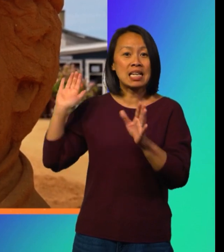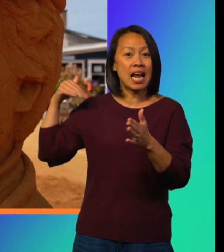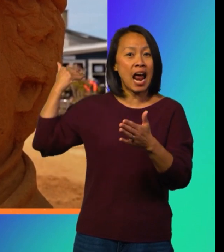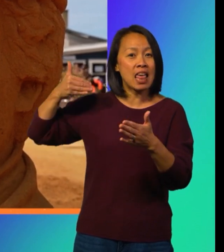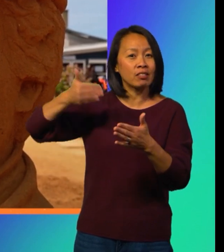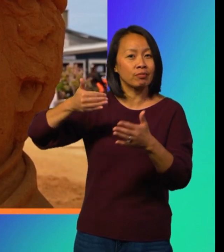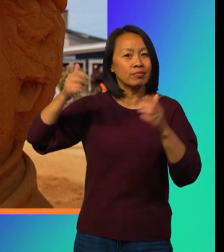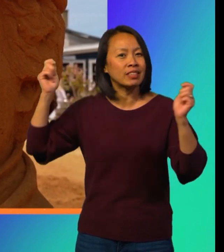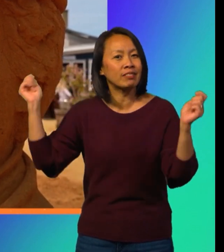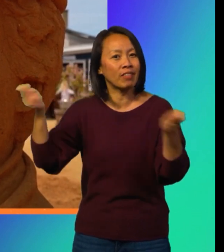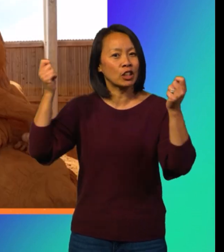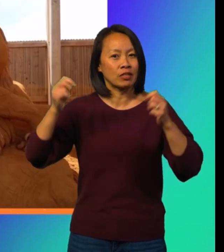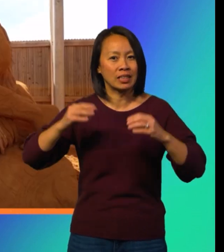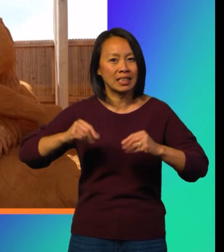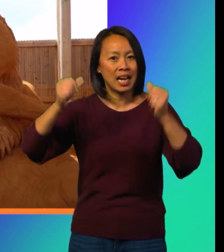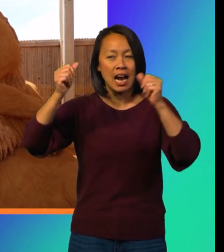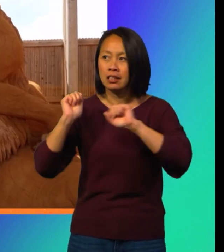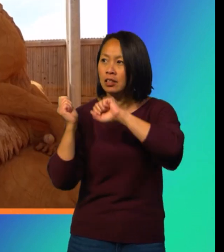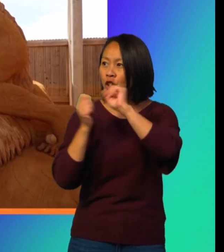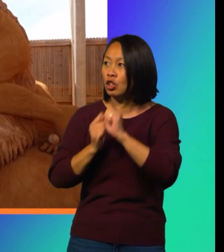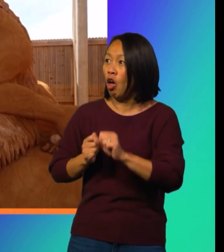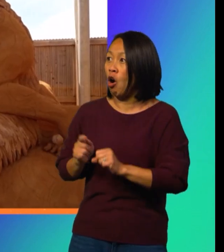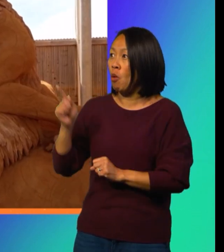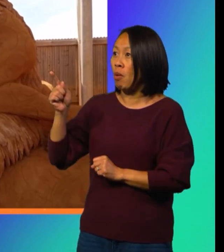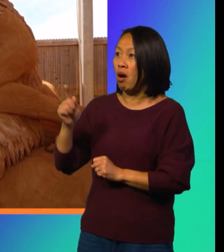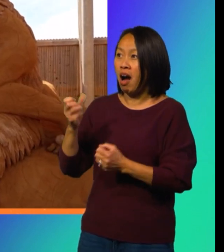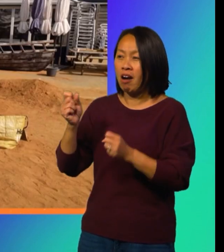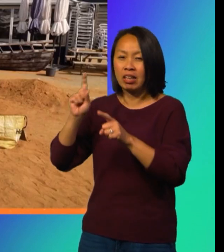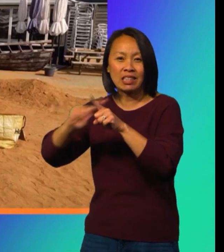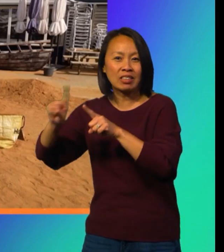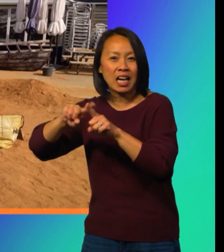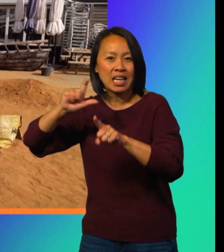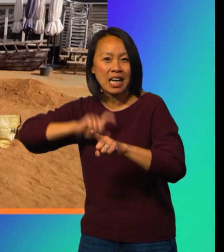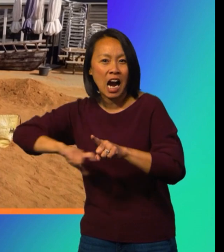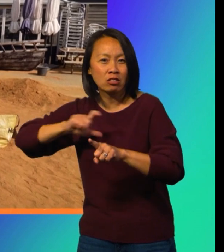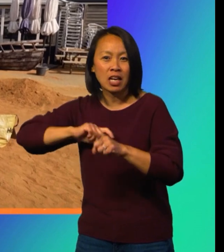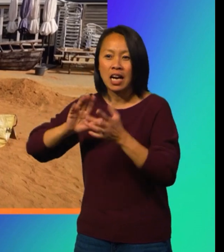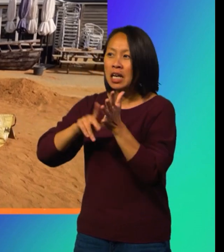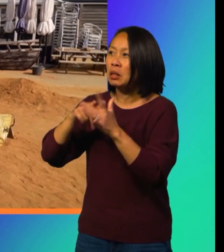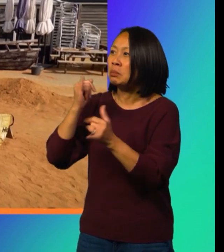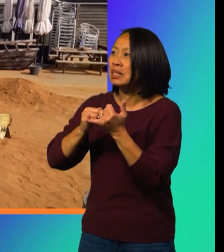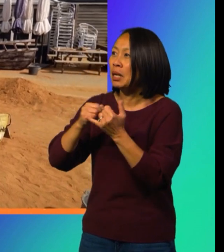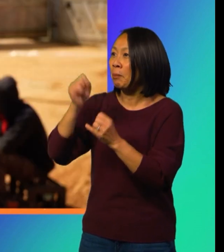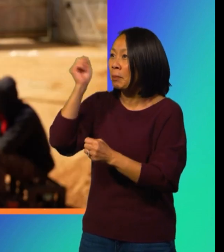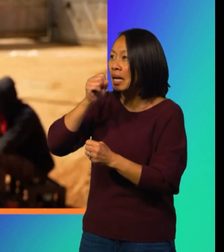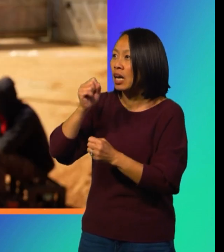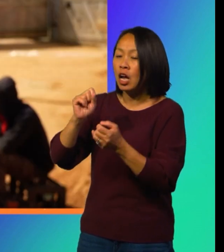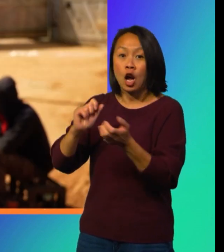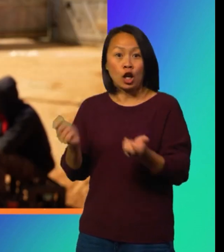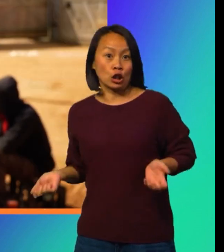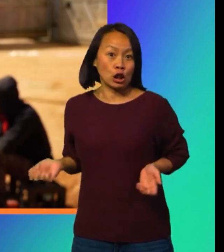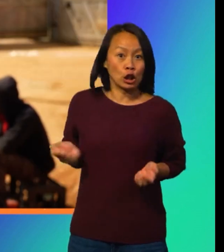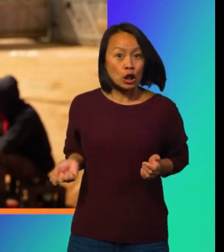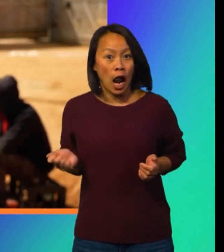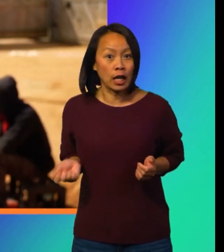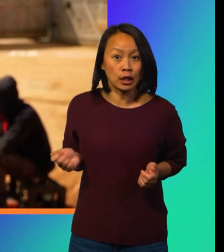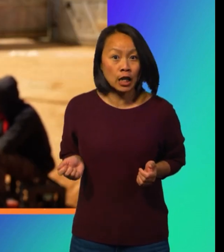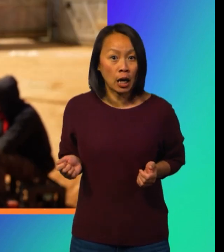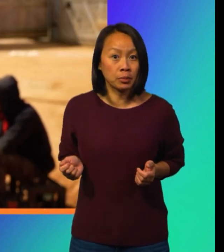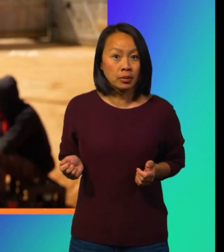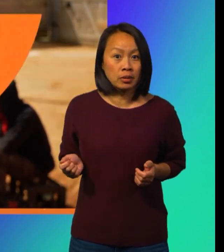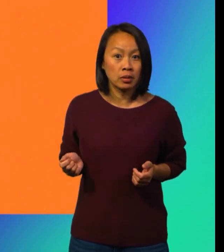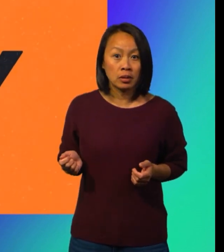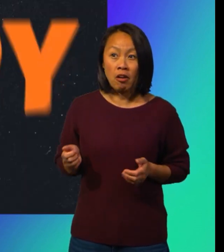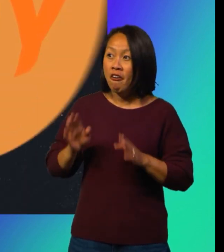actor Charlie Chaplin, there were scenes from famous operas, theatre shows and the circus, including this brilliant monkey.